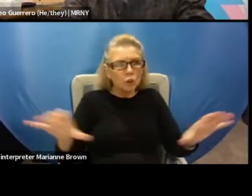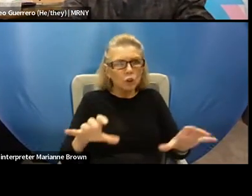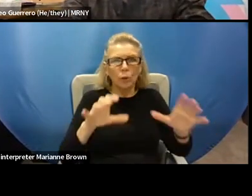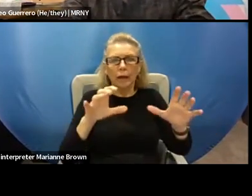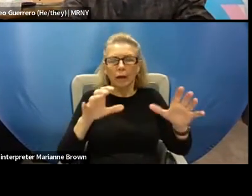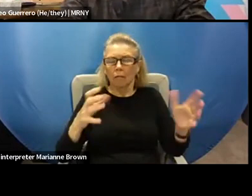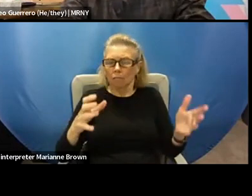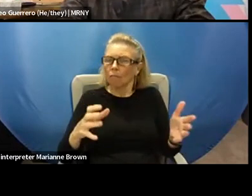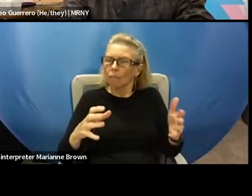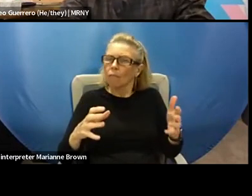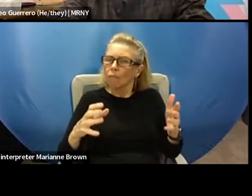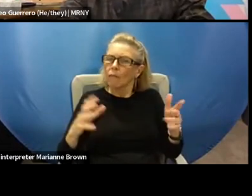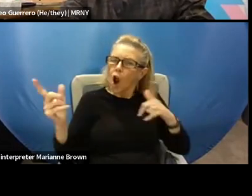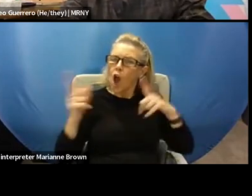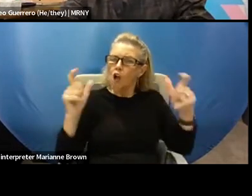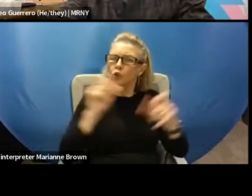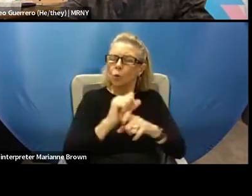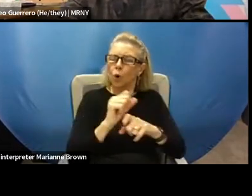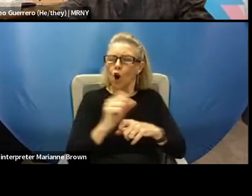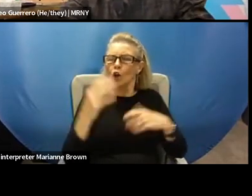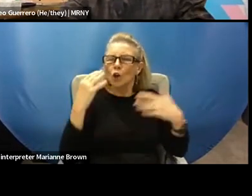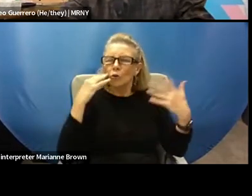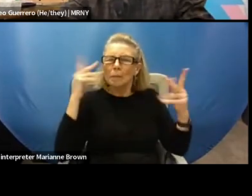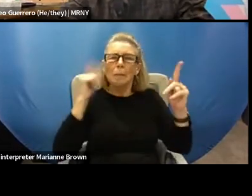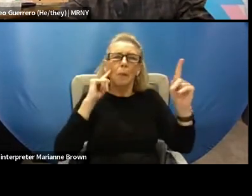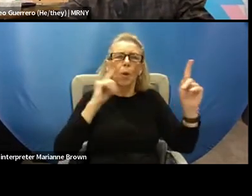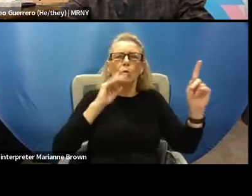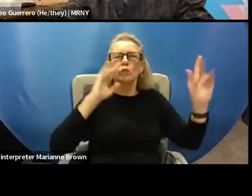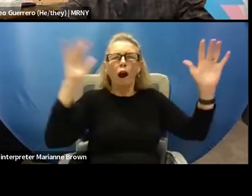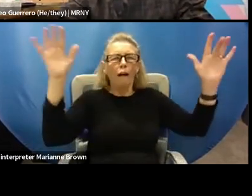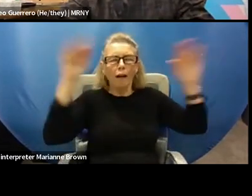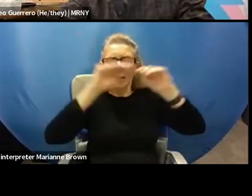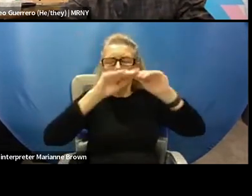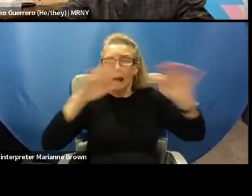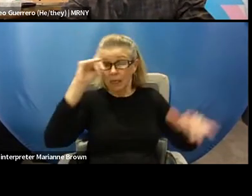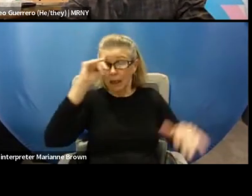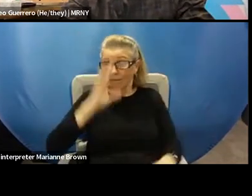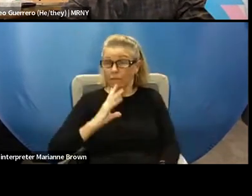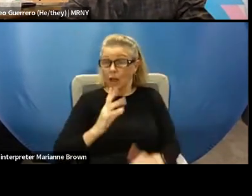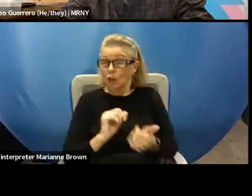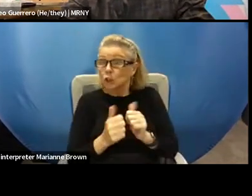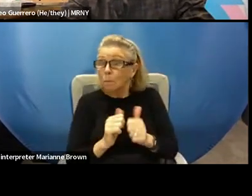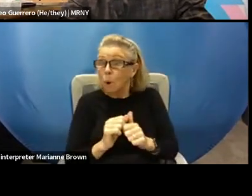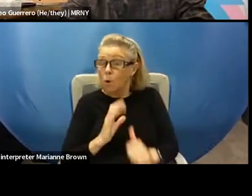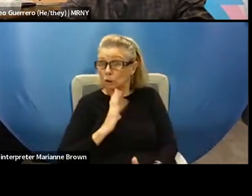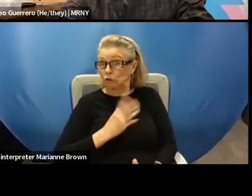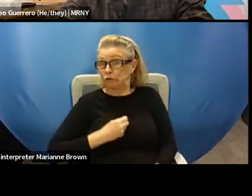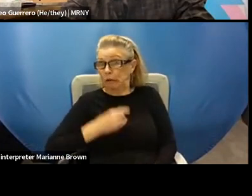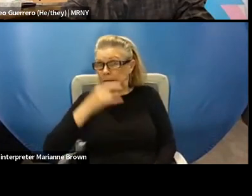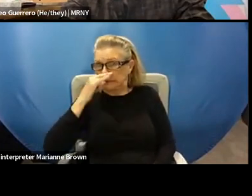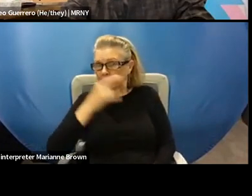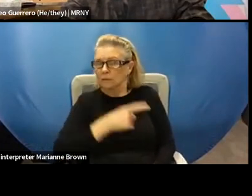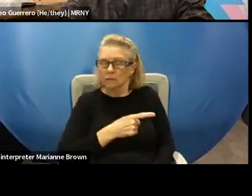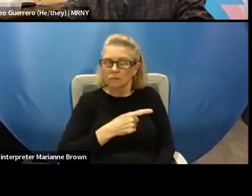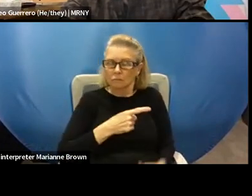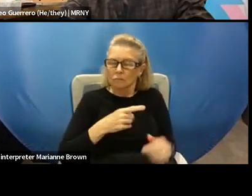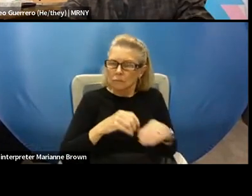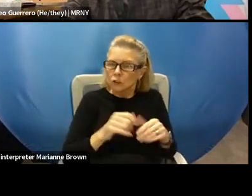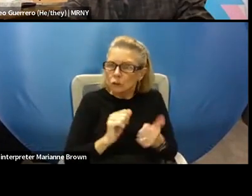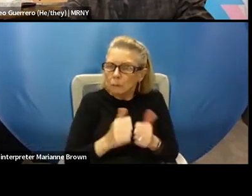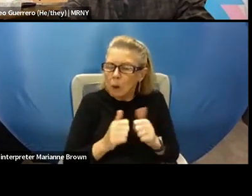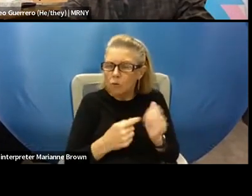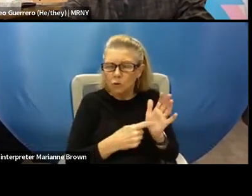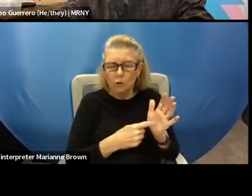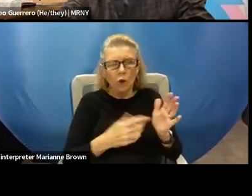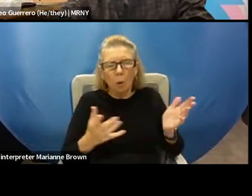the talking heads, the people in sports. I think of all those trans kids who are truly pioneering sports and showing that, hey,